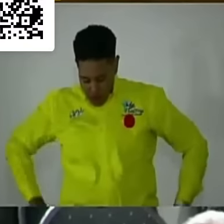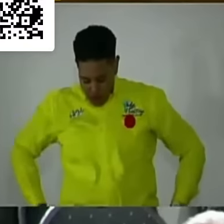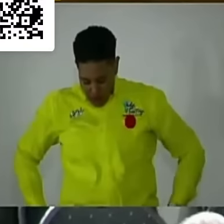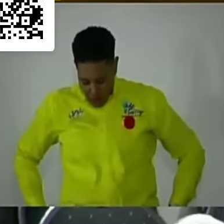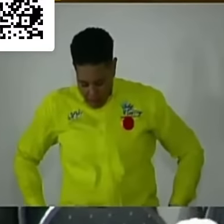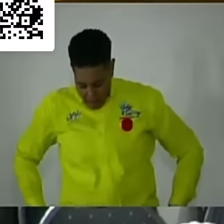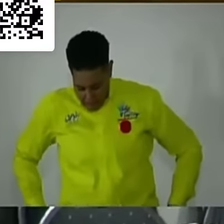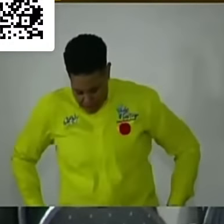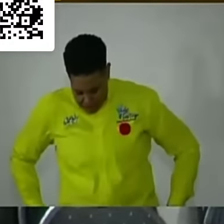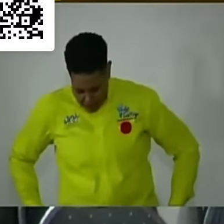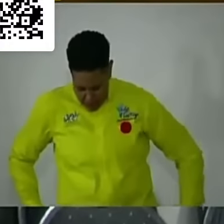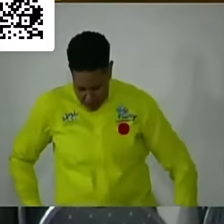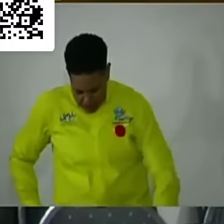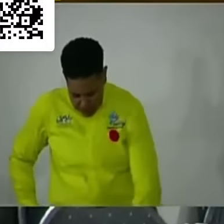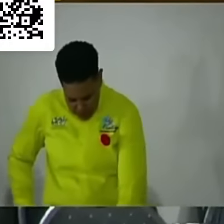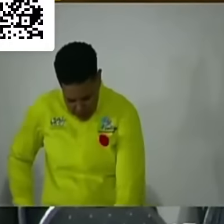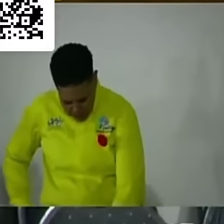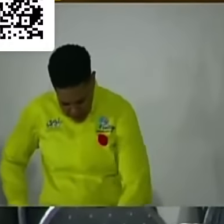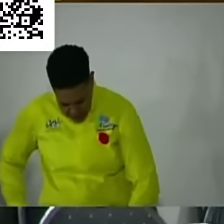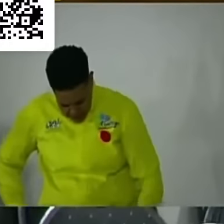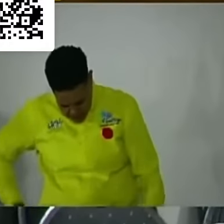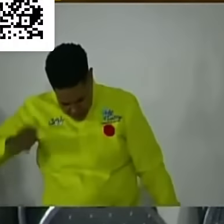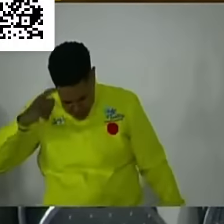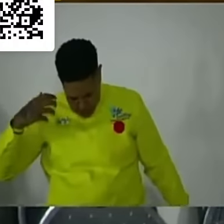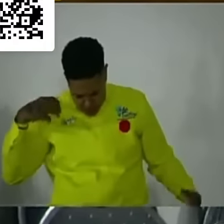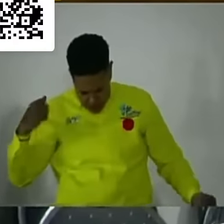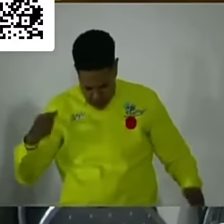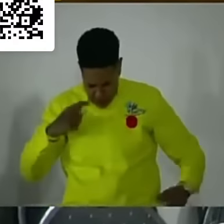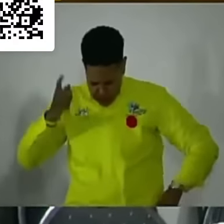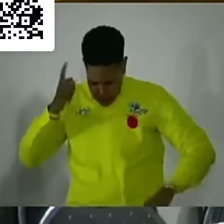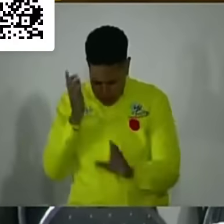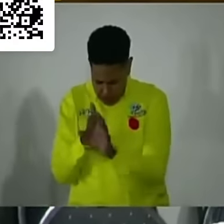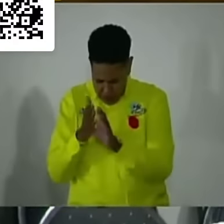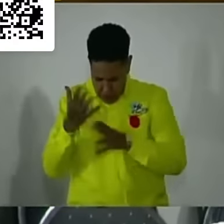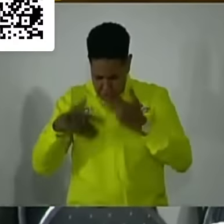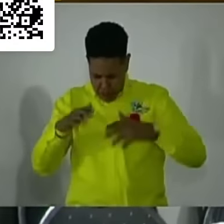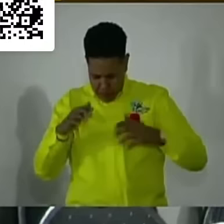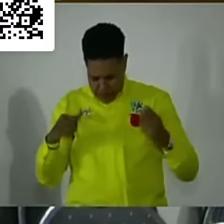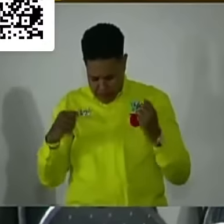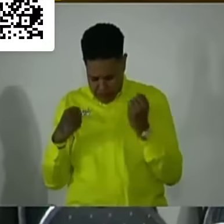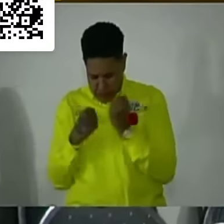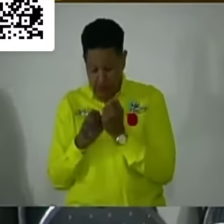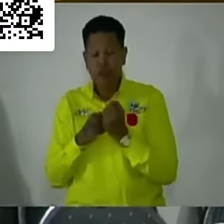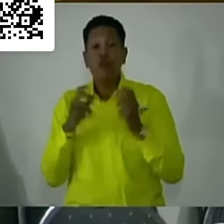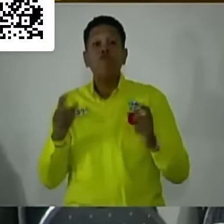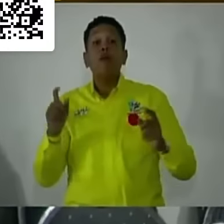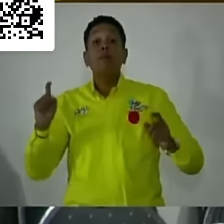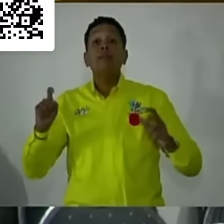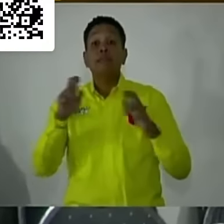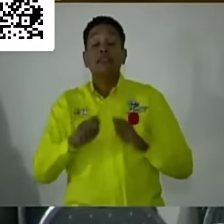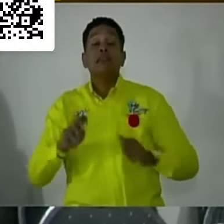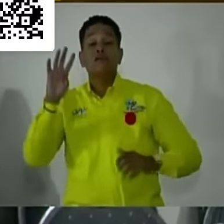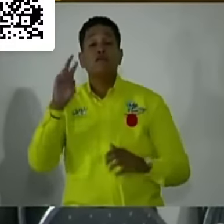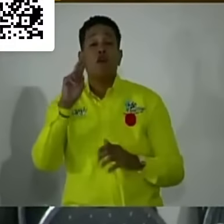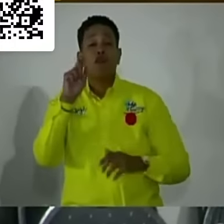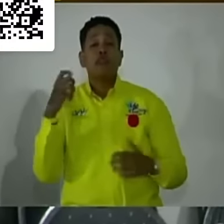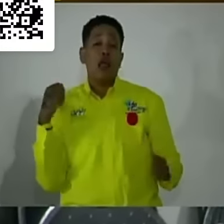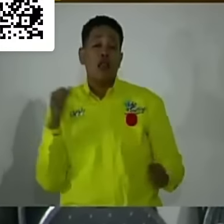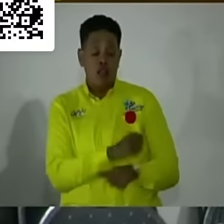the mental health and psychosocial support rapid needs assessment have been completed in the 4 regional health